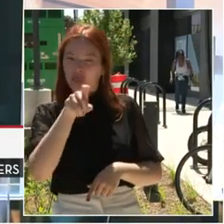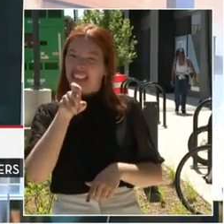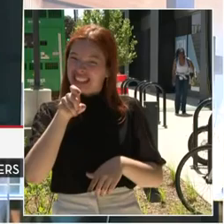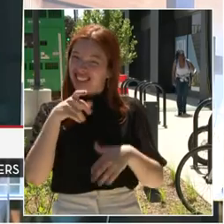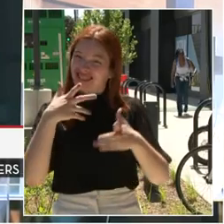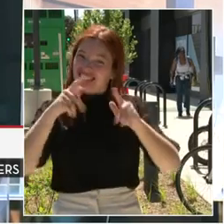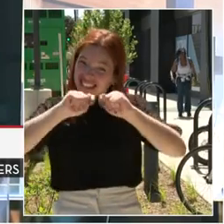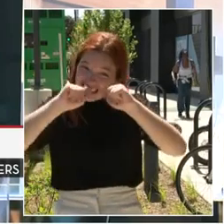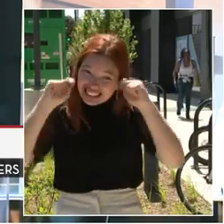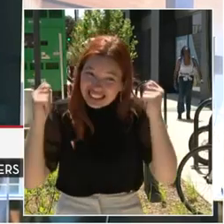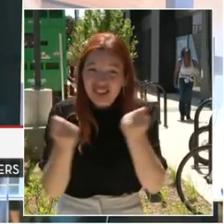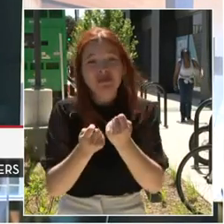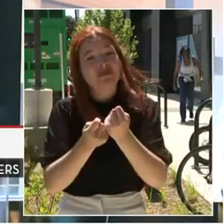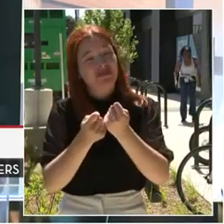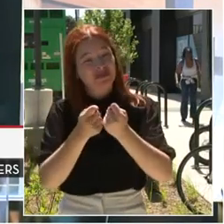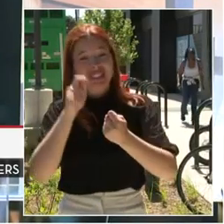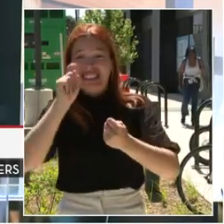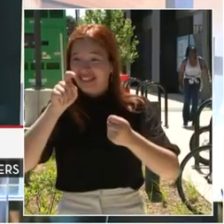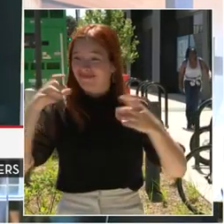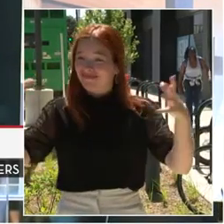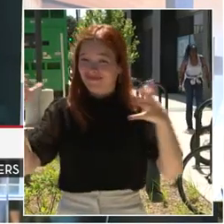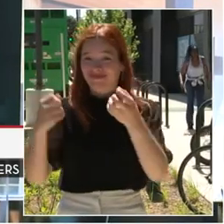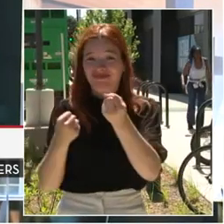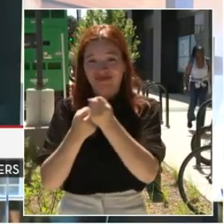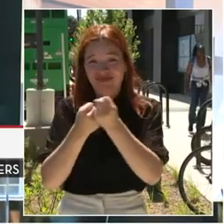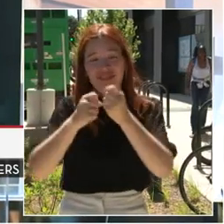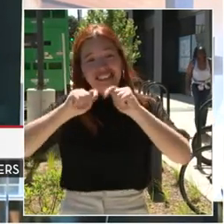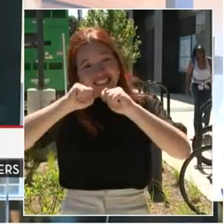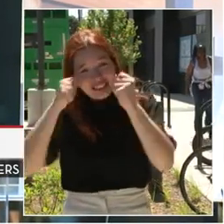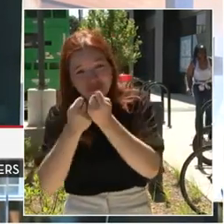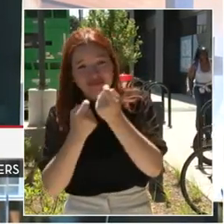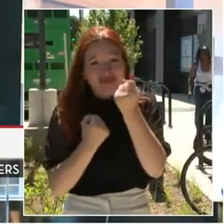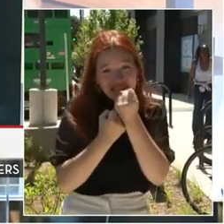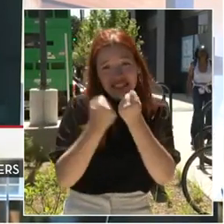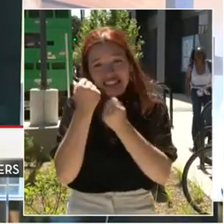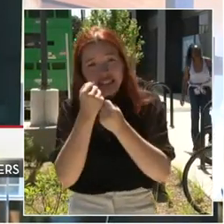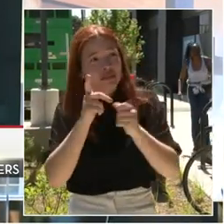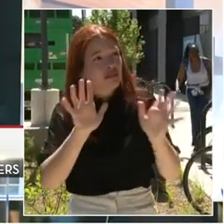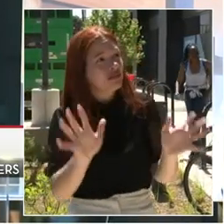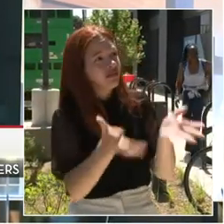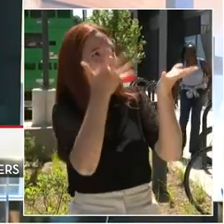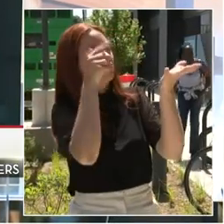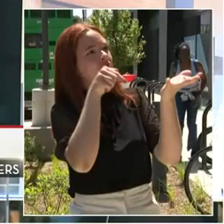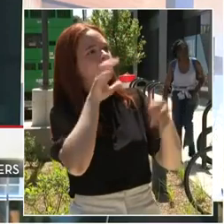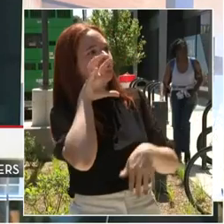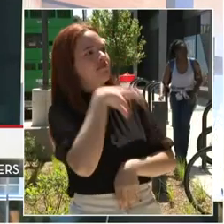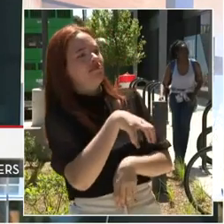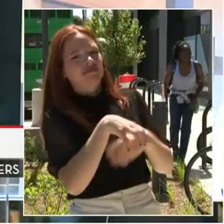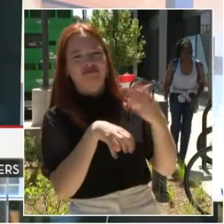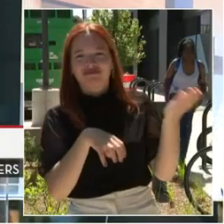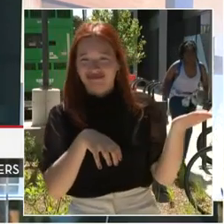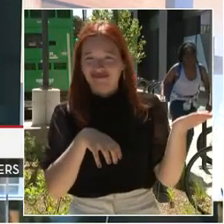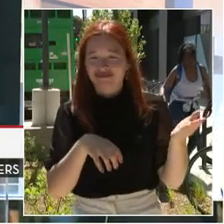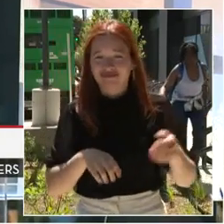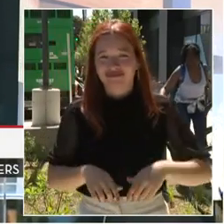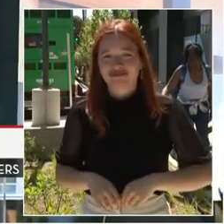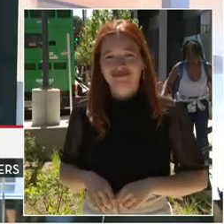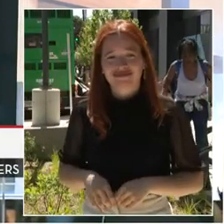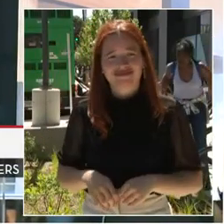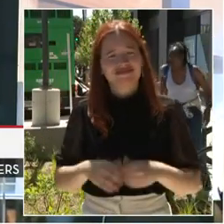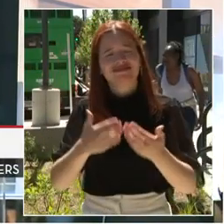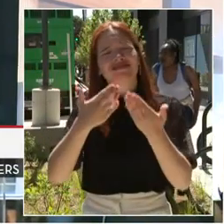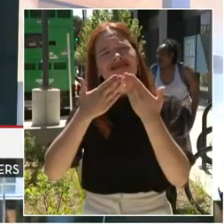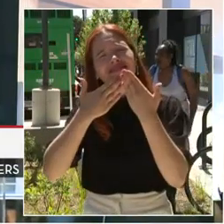hands. And none of it could have gotten done without each and every part of the puzzle.